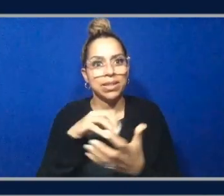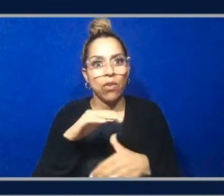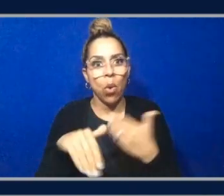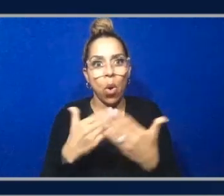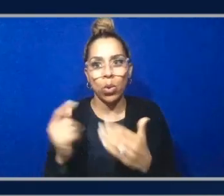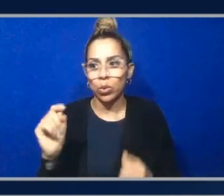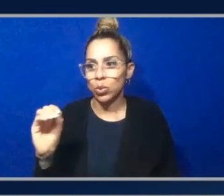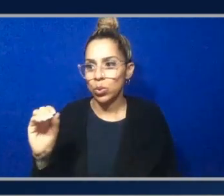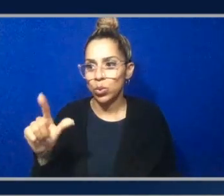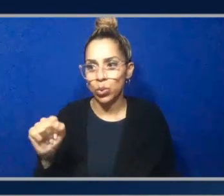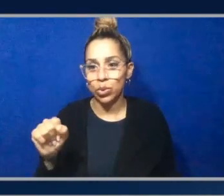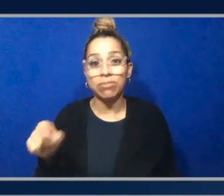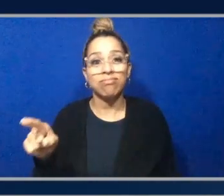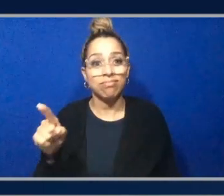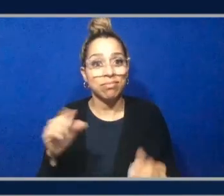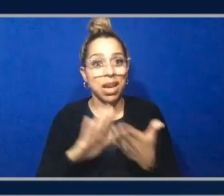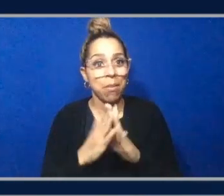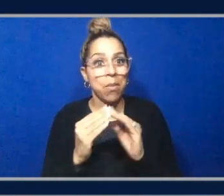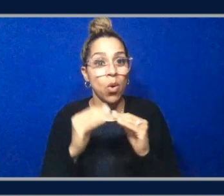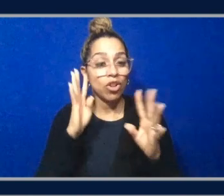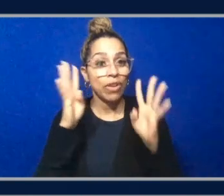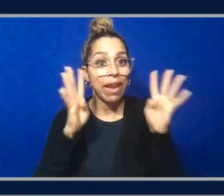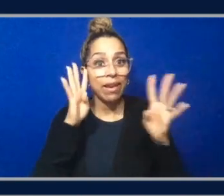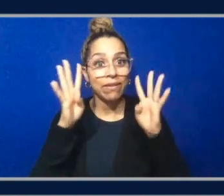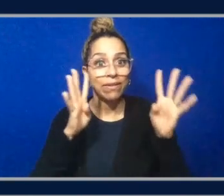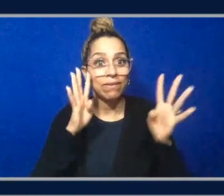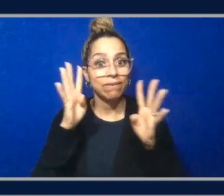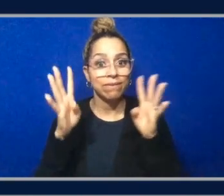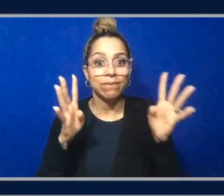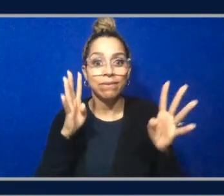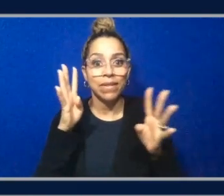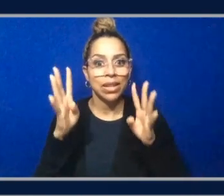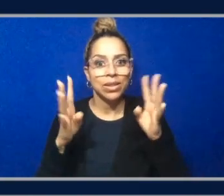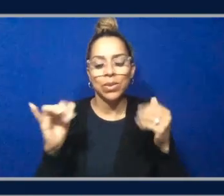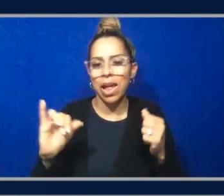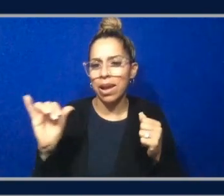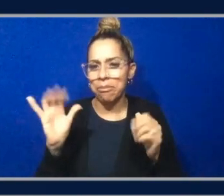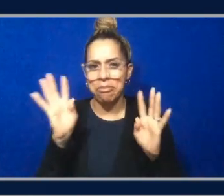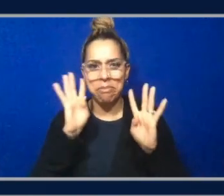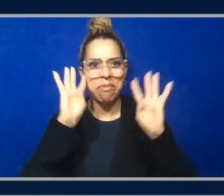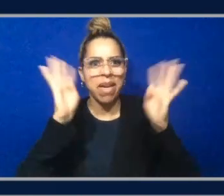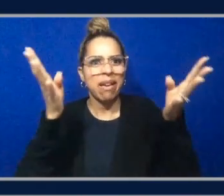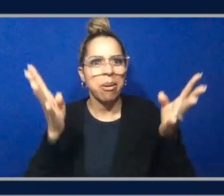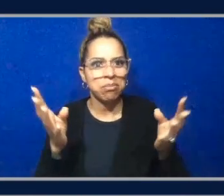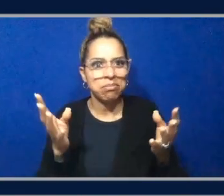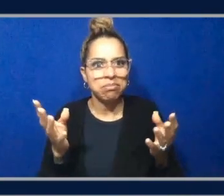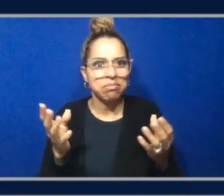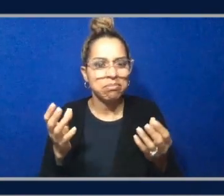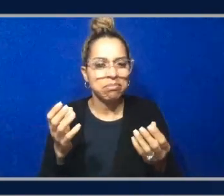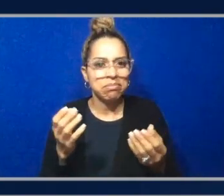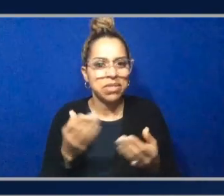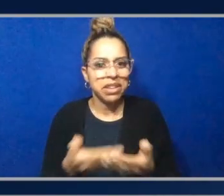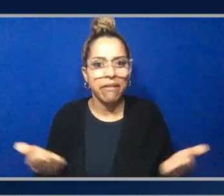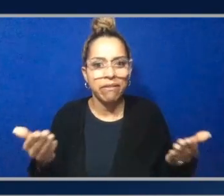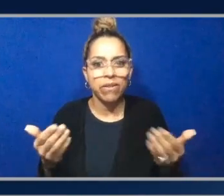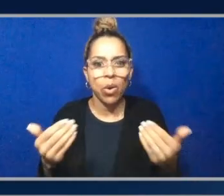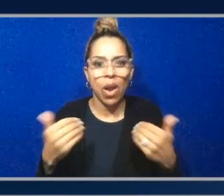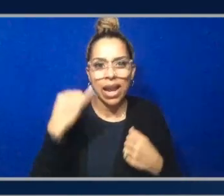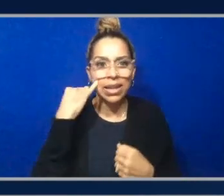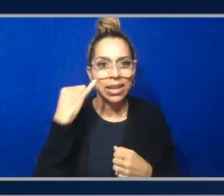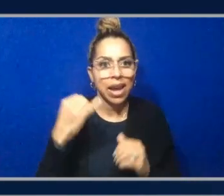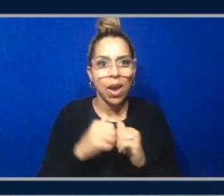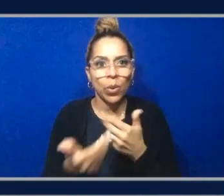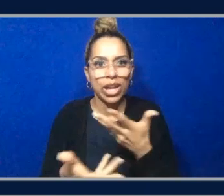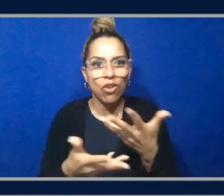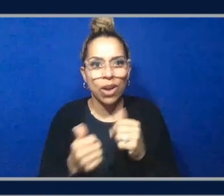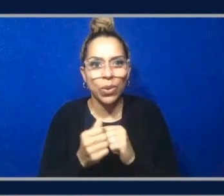creatively to like make up stuff or like have an idea, like like how to interact Yeah. with you. And this is where it gets